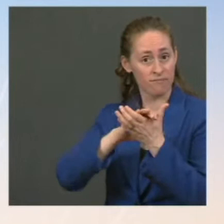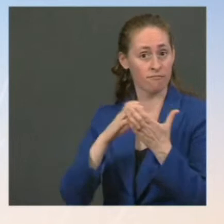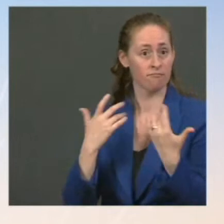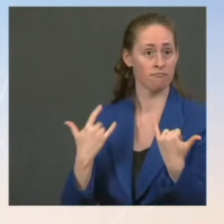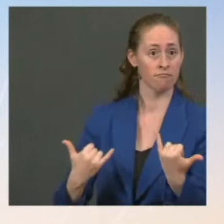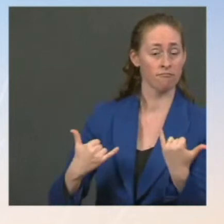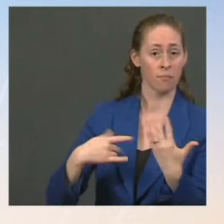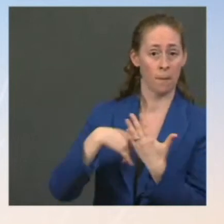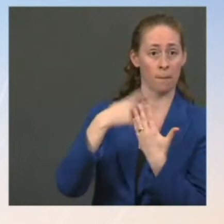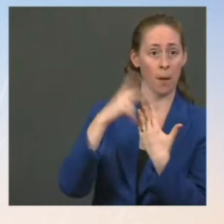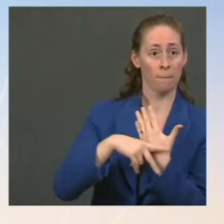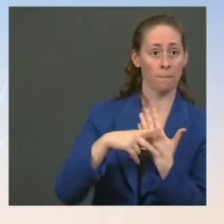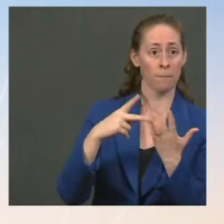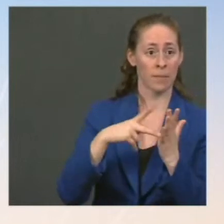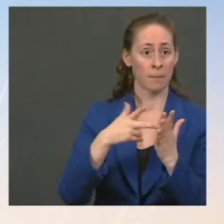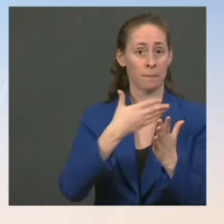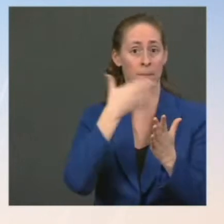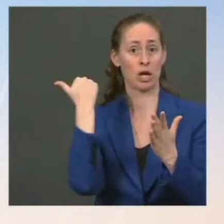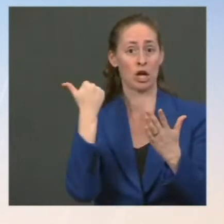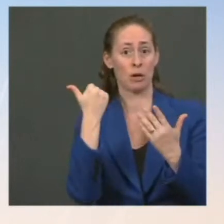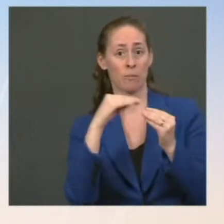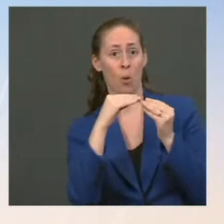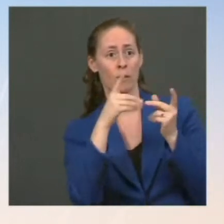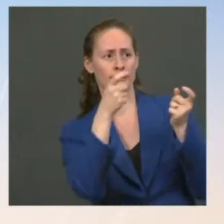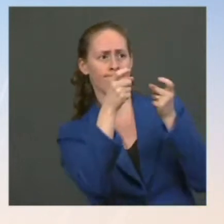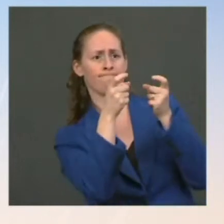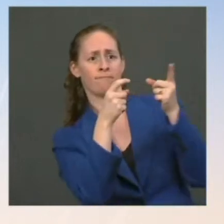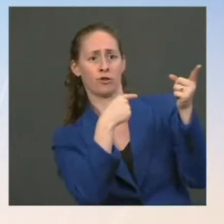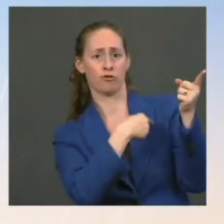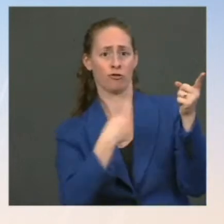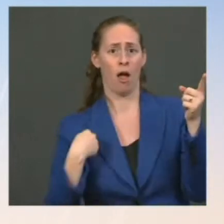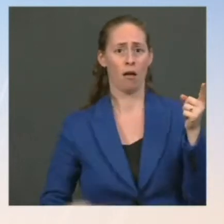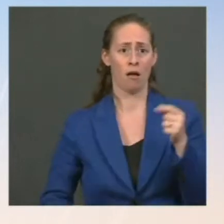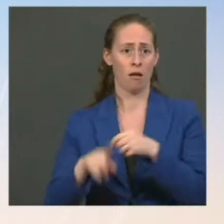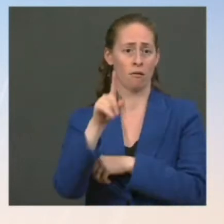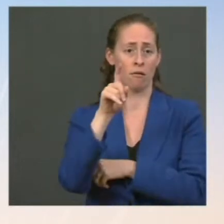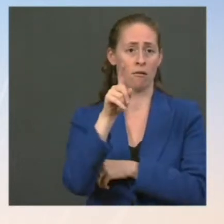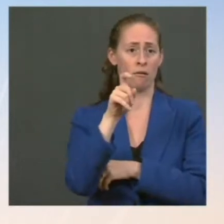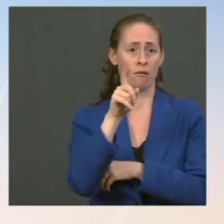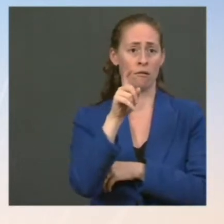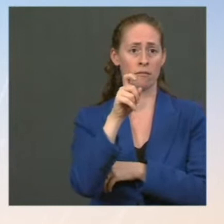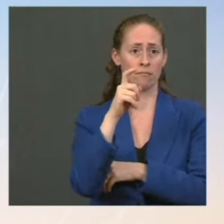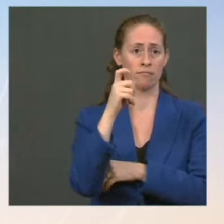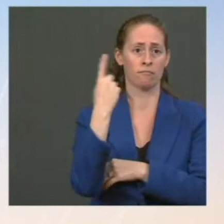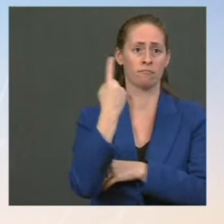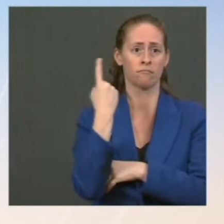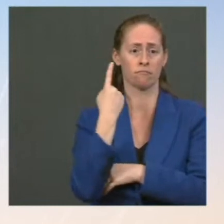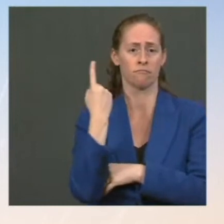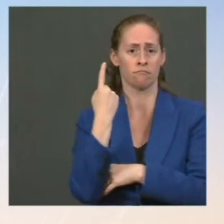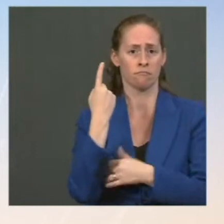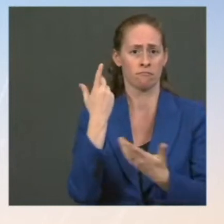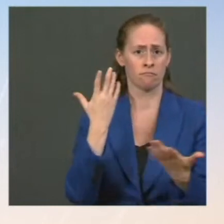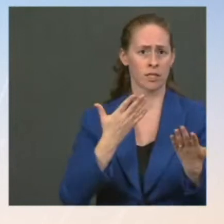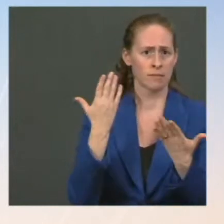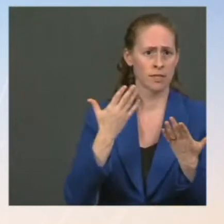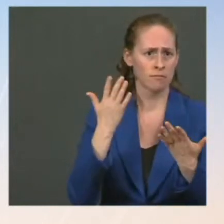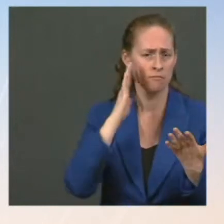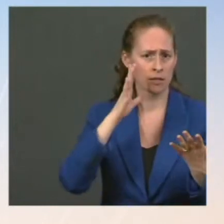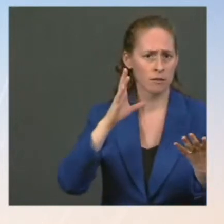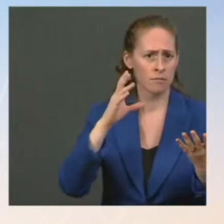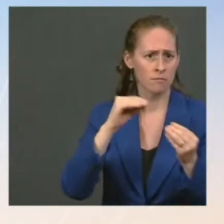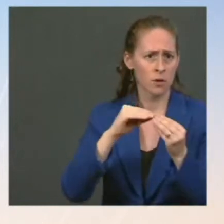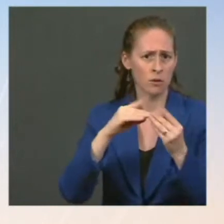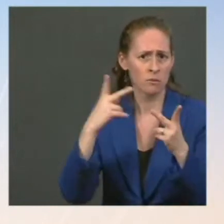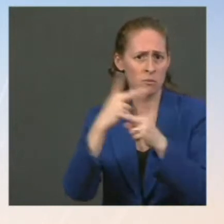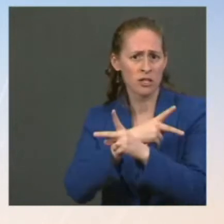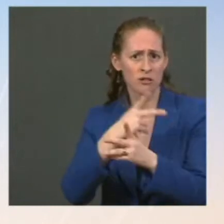Huawei spread through Latin America, Africa, elsewhere, are actually yielding results in the first 9 months of his